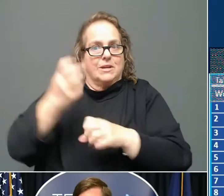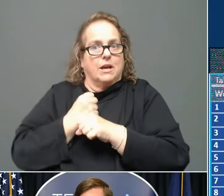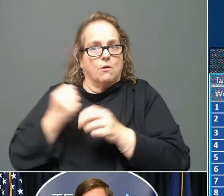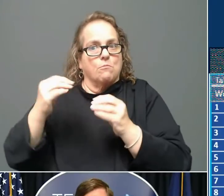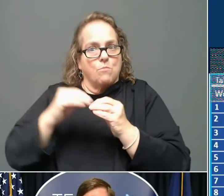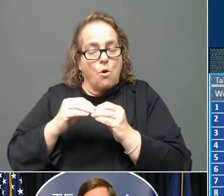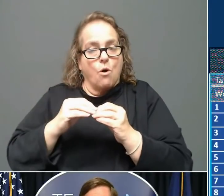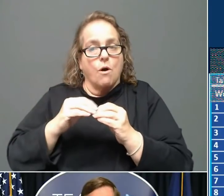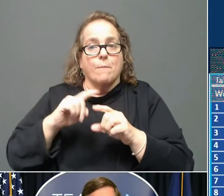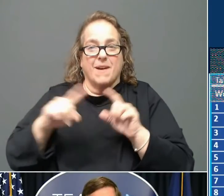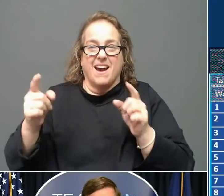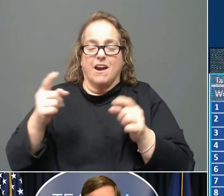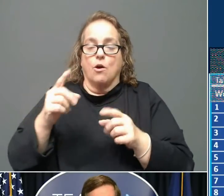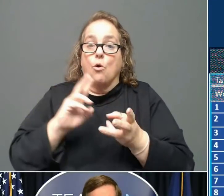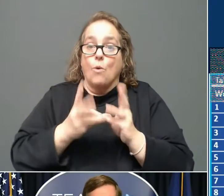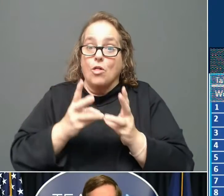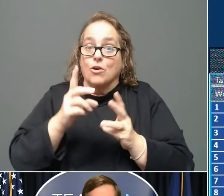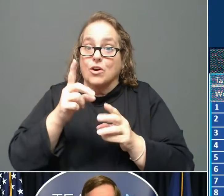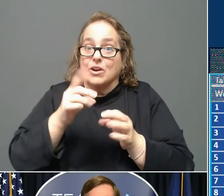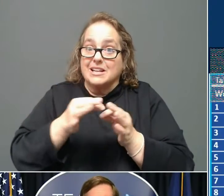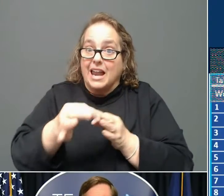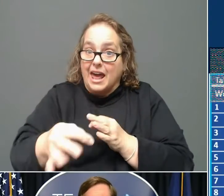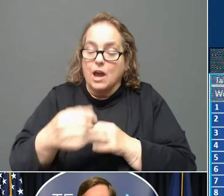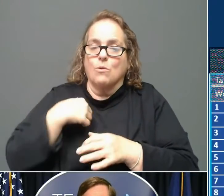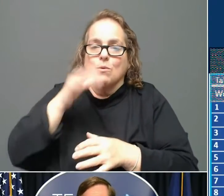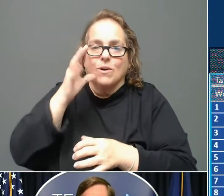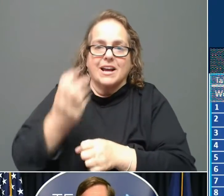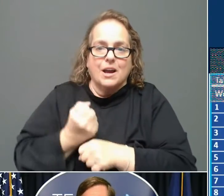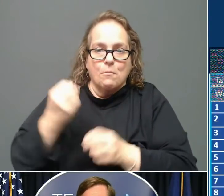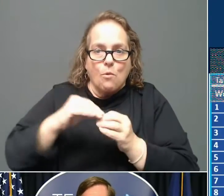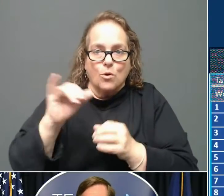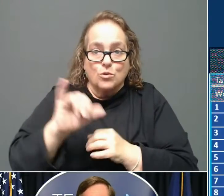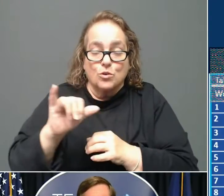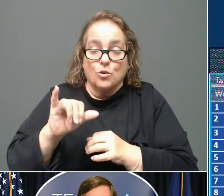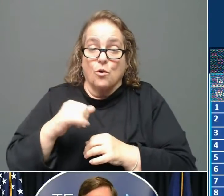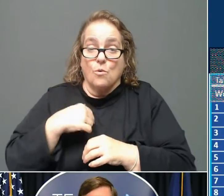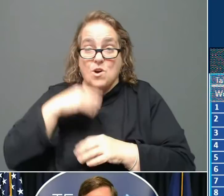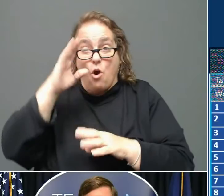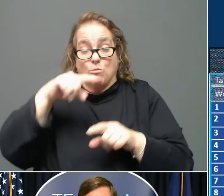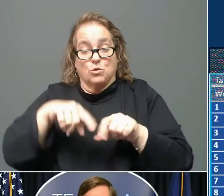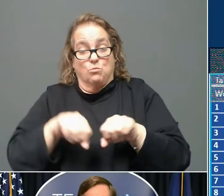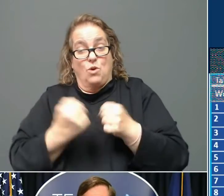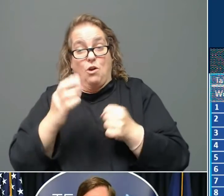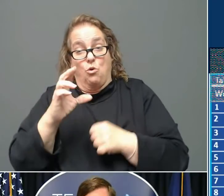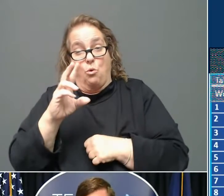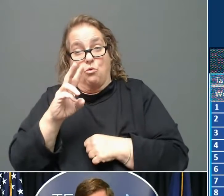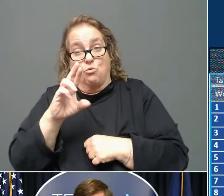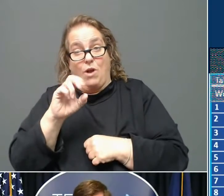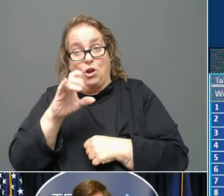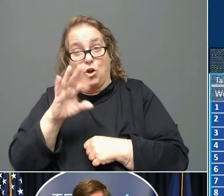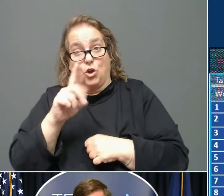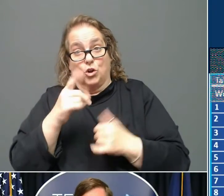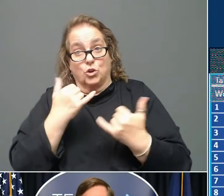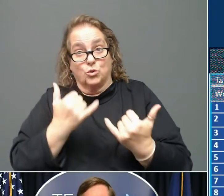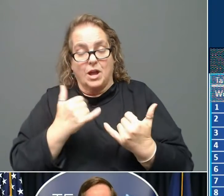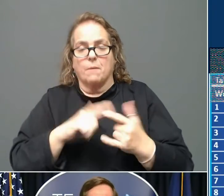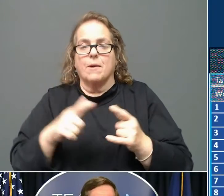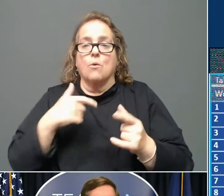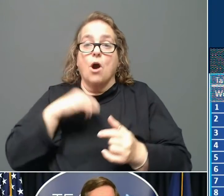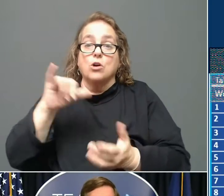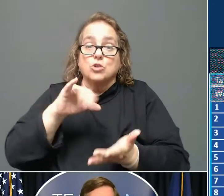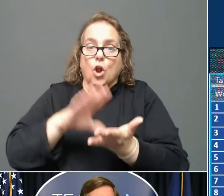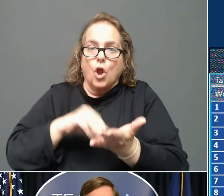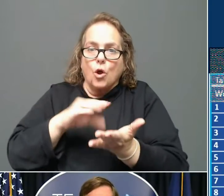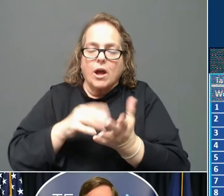a record this week, one we hope to shatter later, but we're also we're learning a lot. We're learning a lot about how we take more and